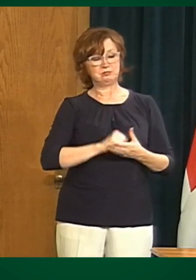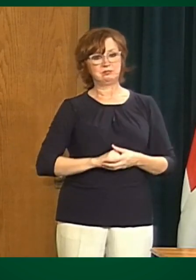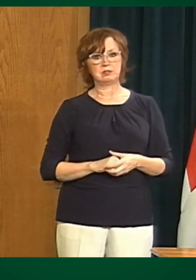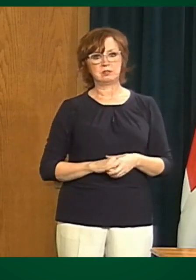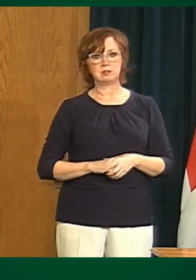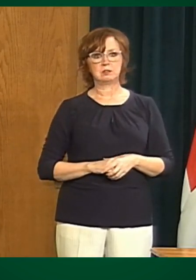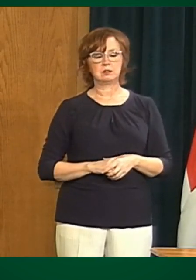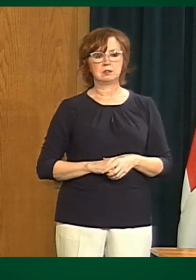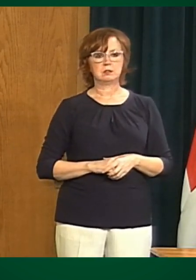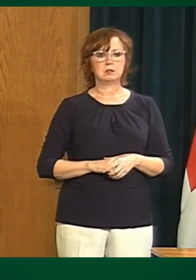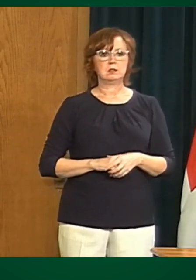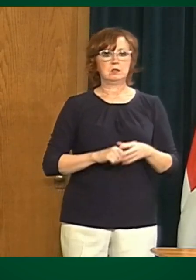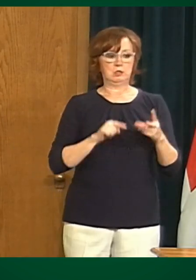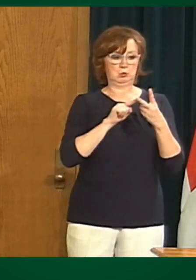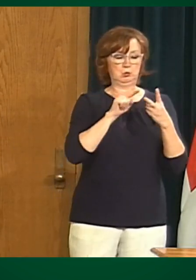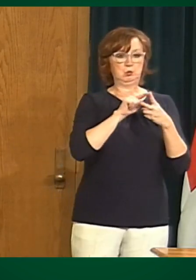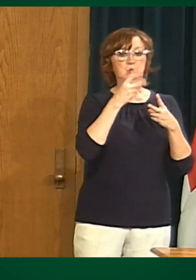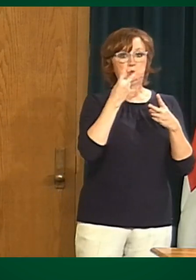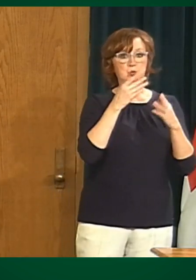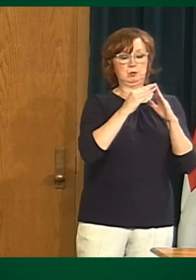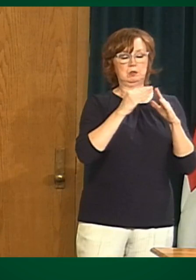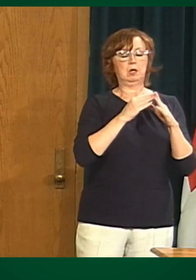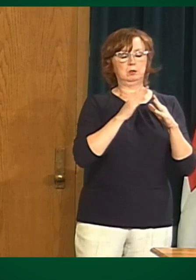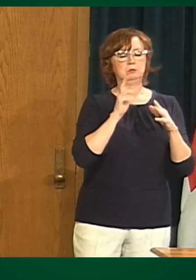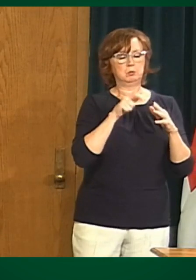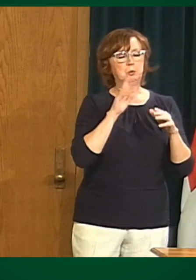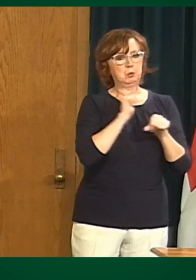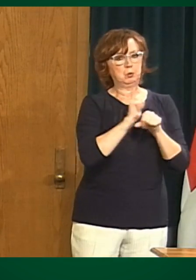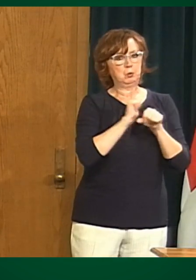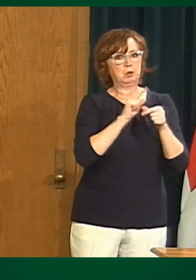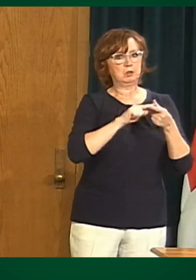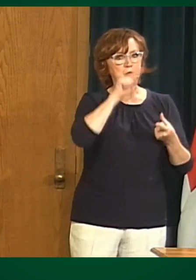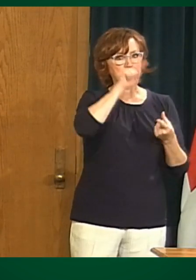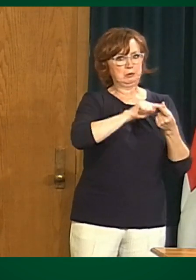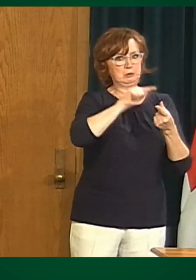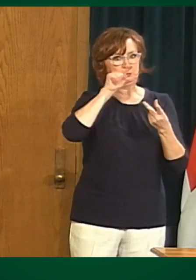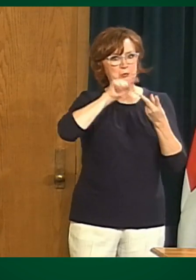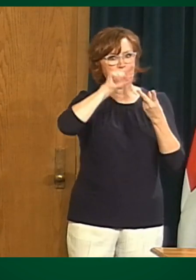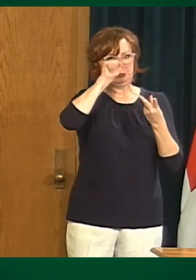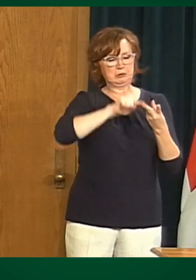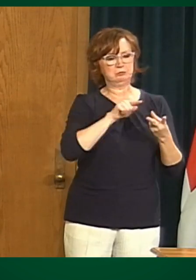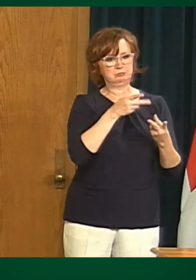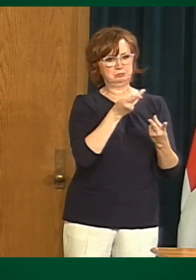We're working very hard to ensure that is the case. And we'll continue